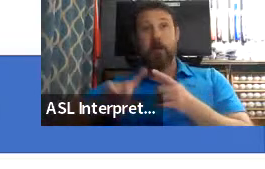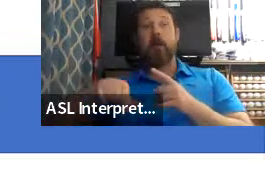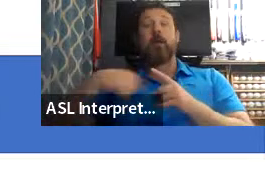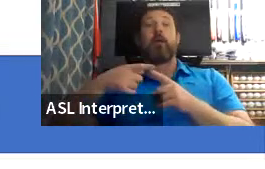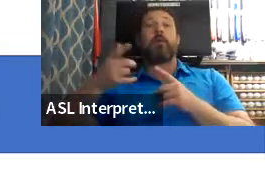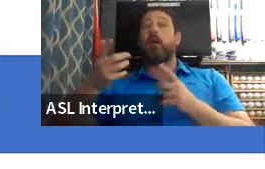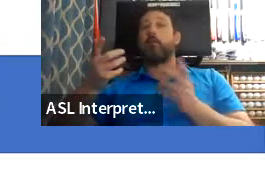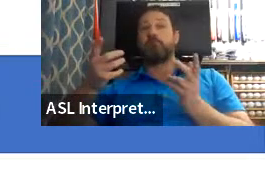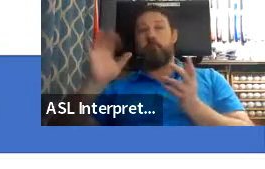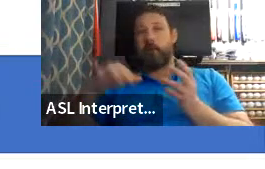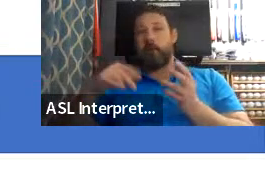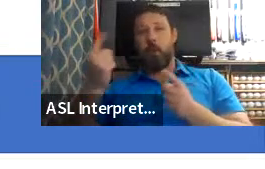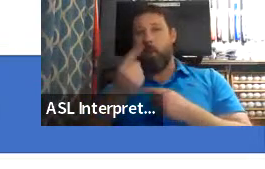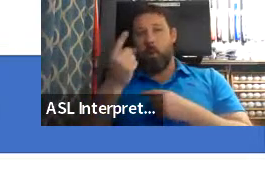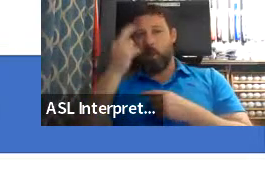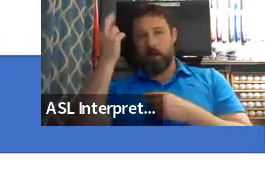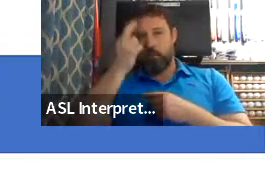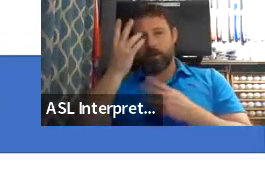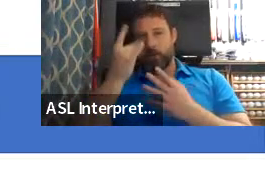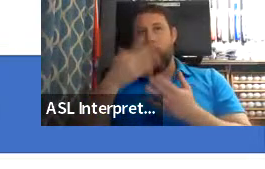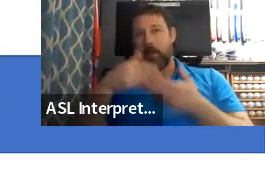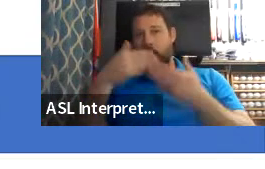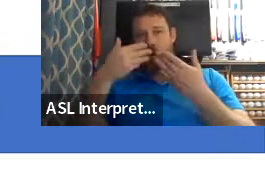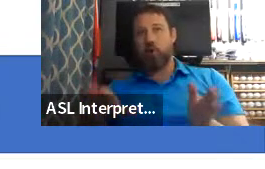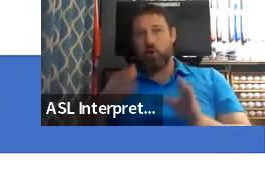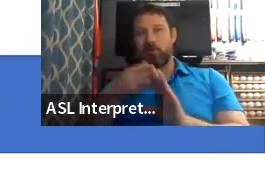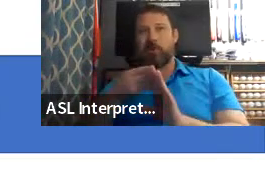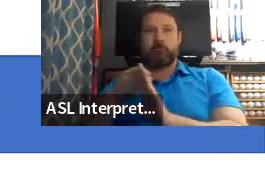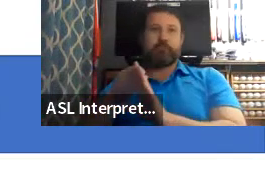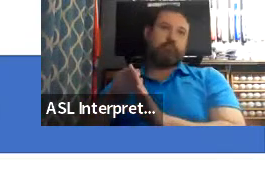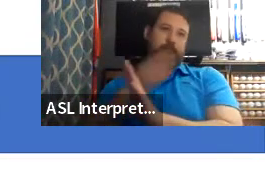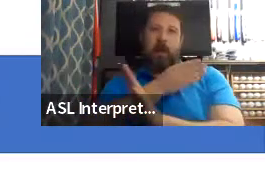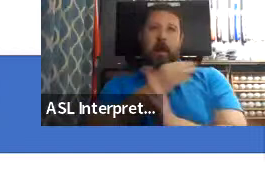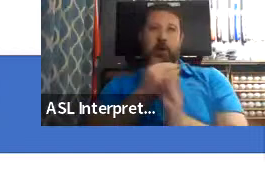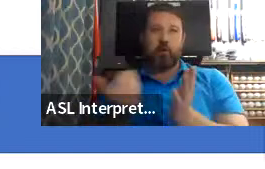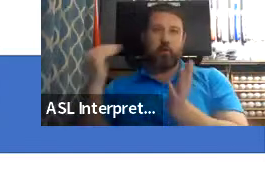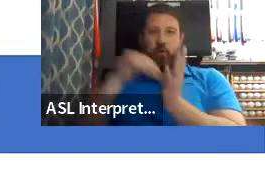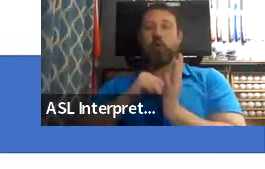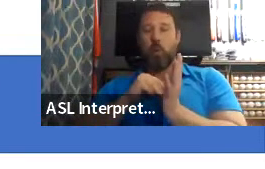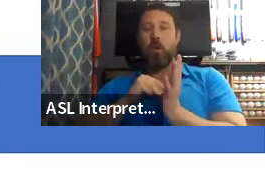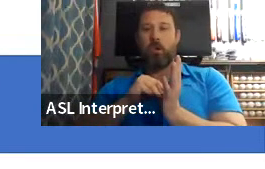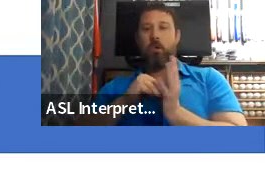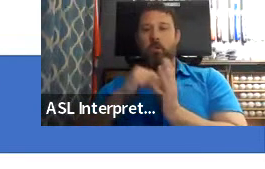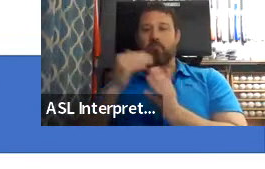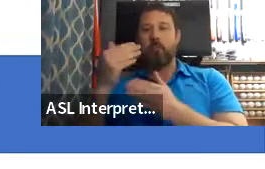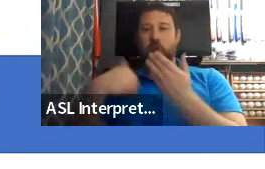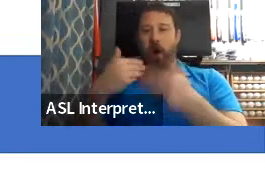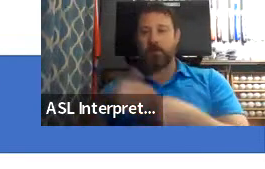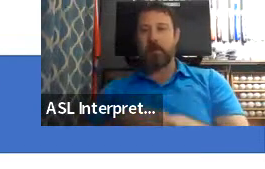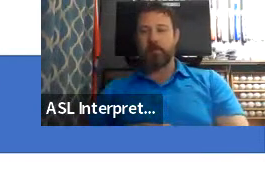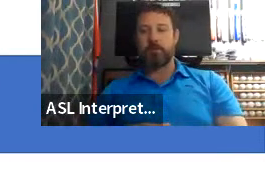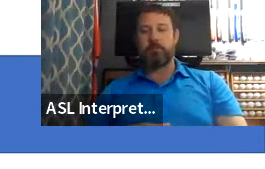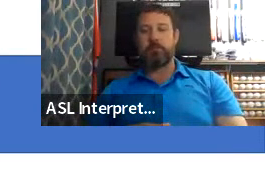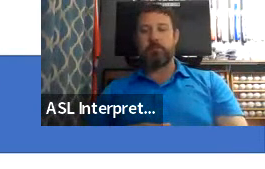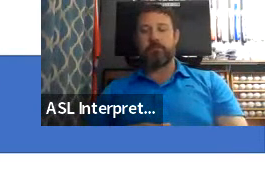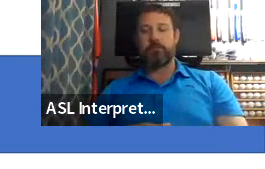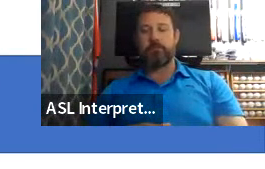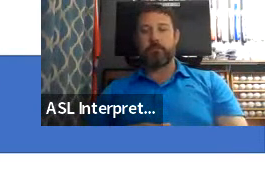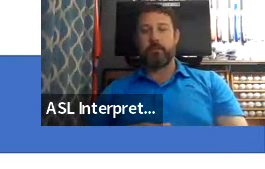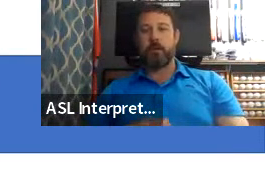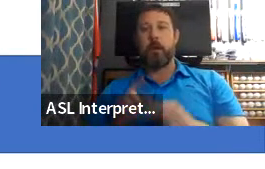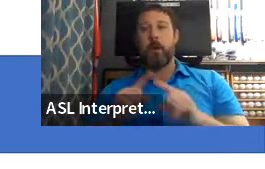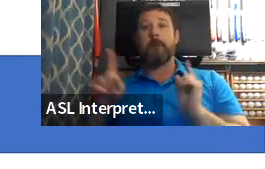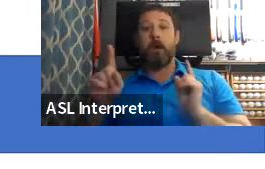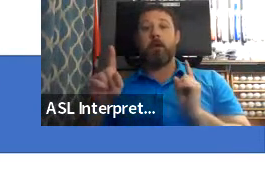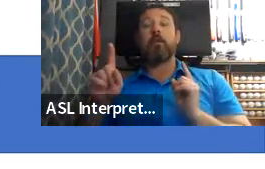only reasons why they would lose their Medi-Cal prior to their renewal being processed. However,